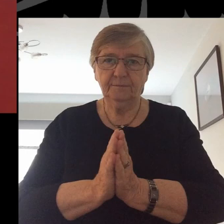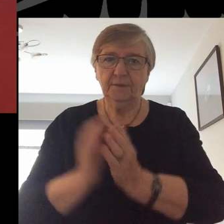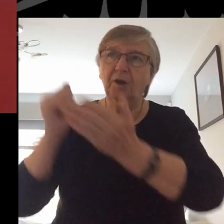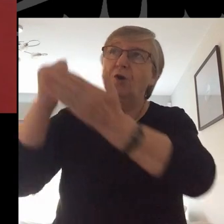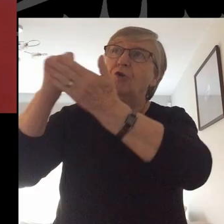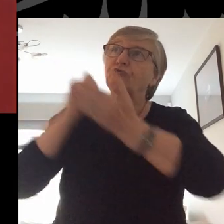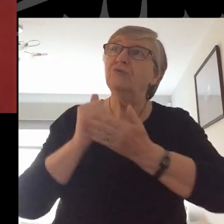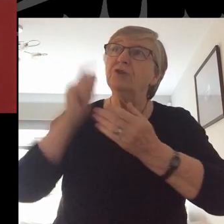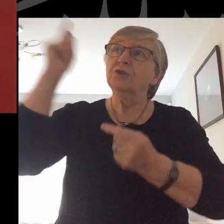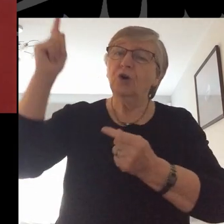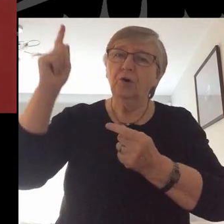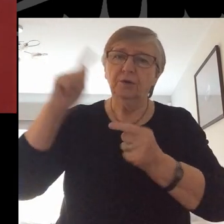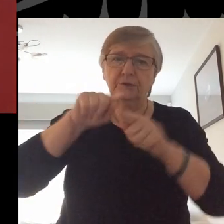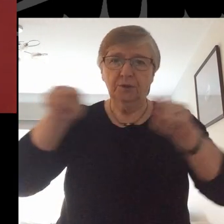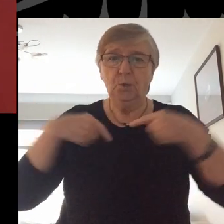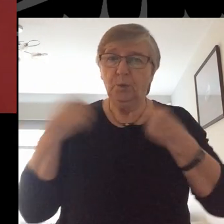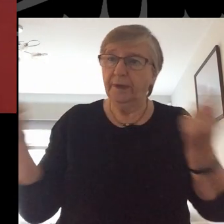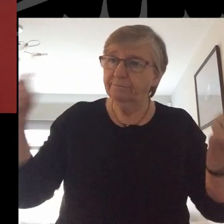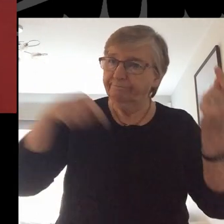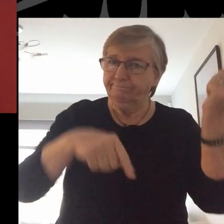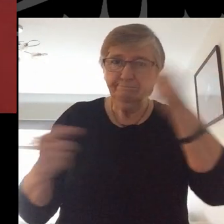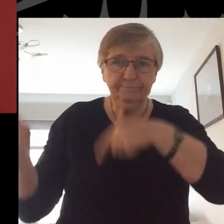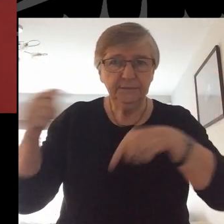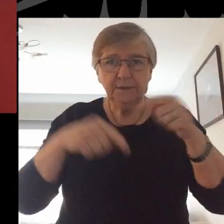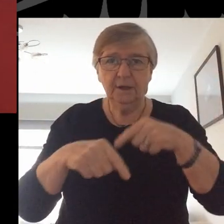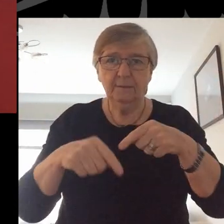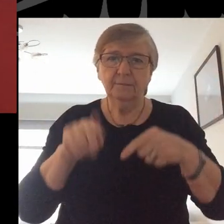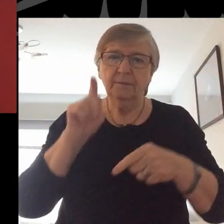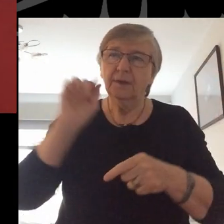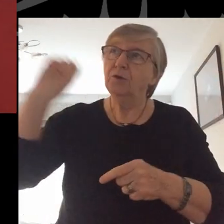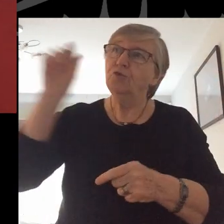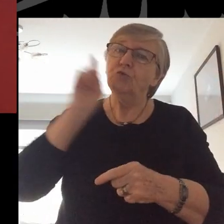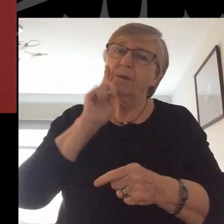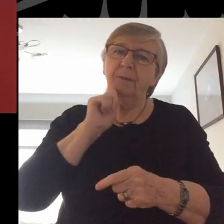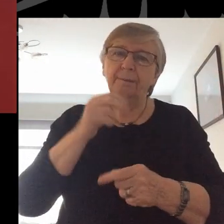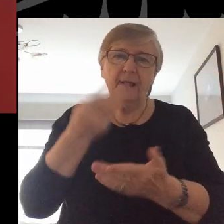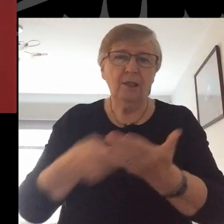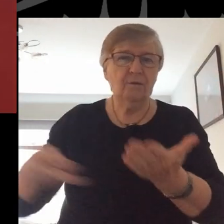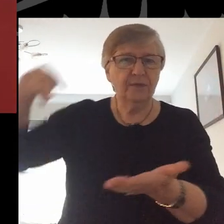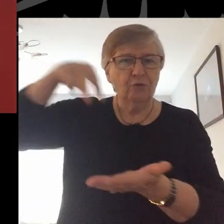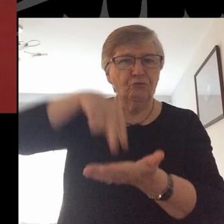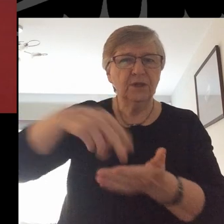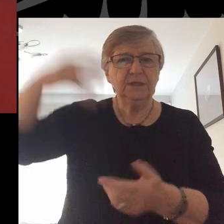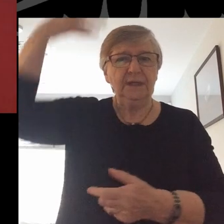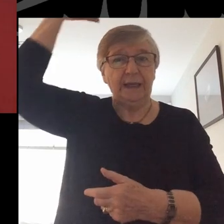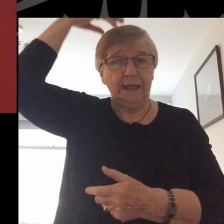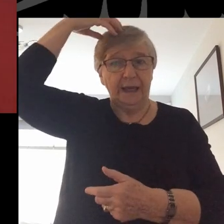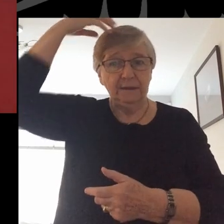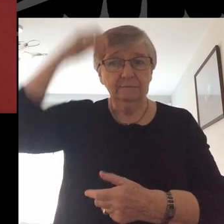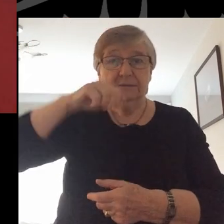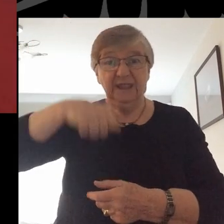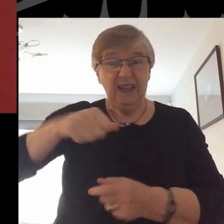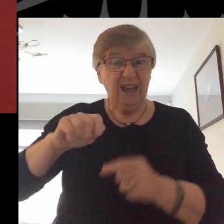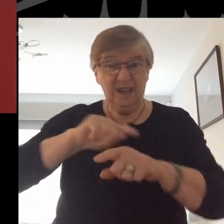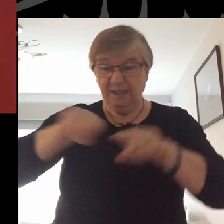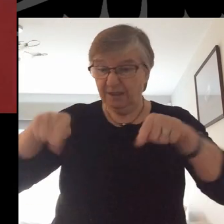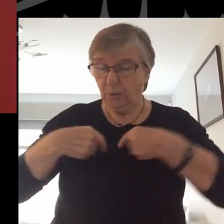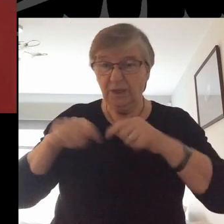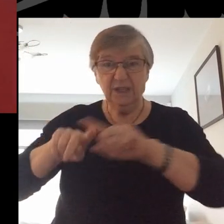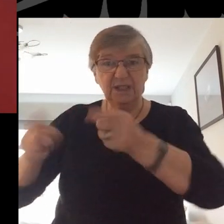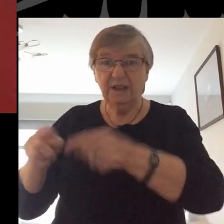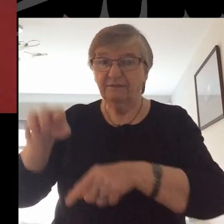Gracious God, we gather as people of the risen King. We gather even though we're in different places and maybe